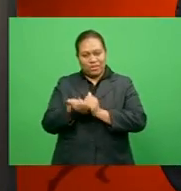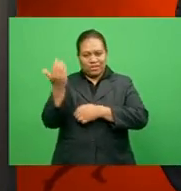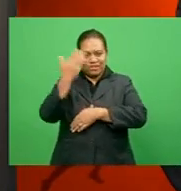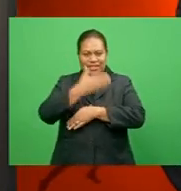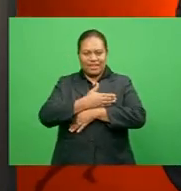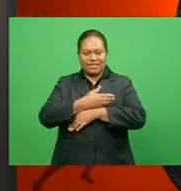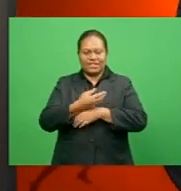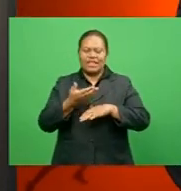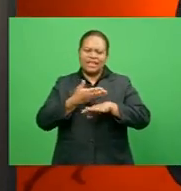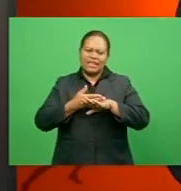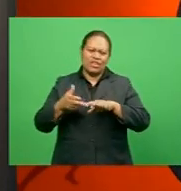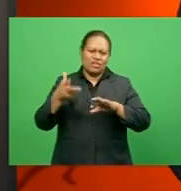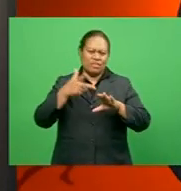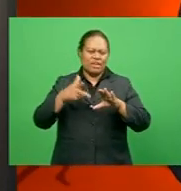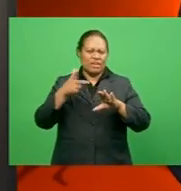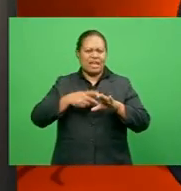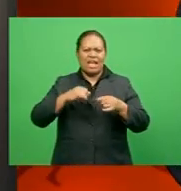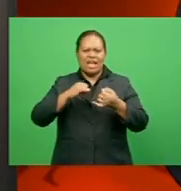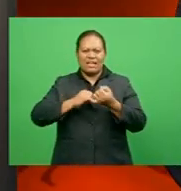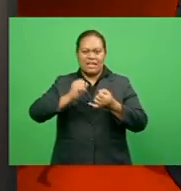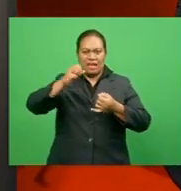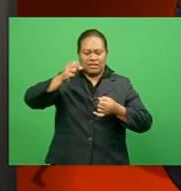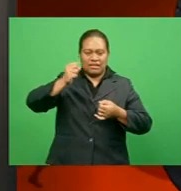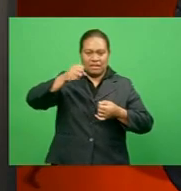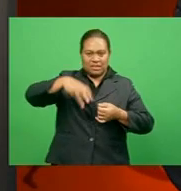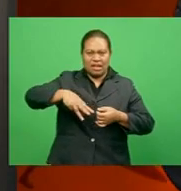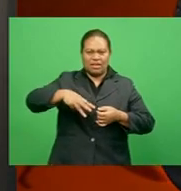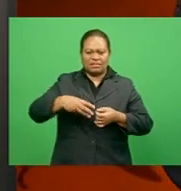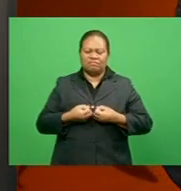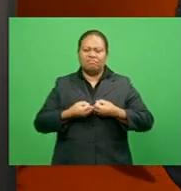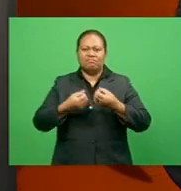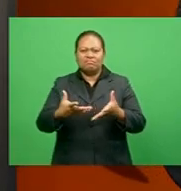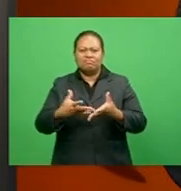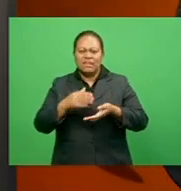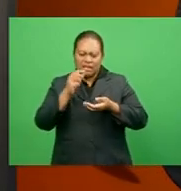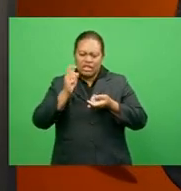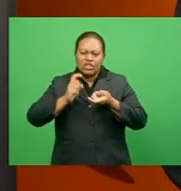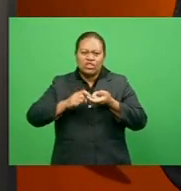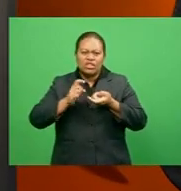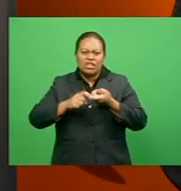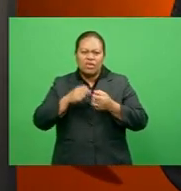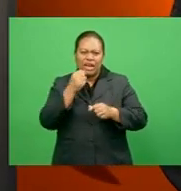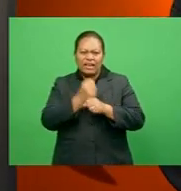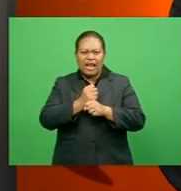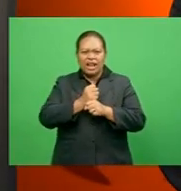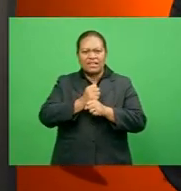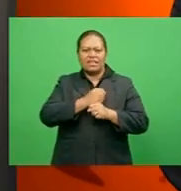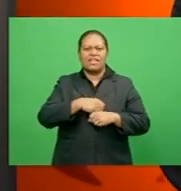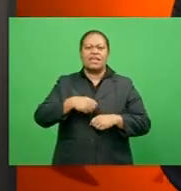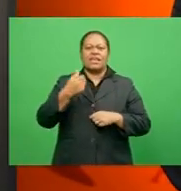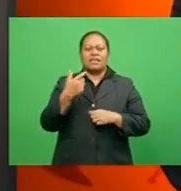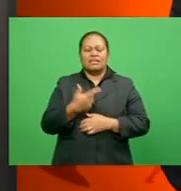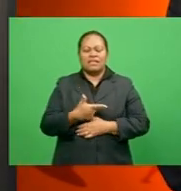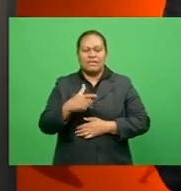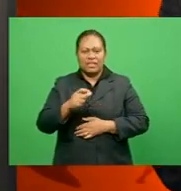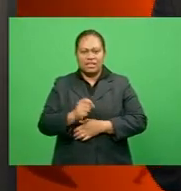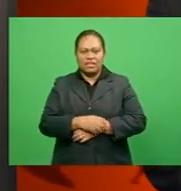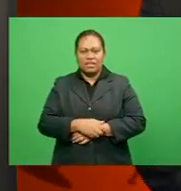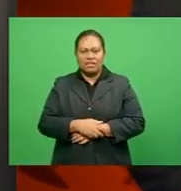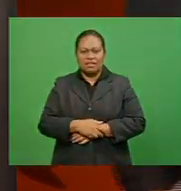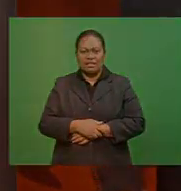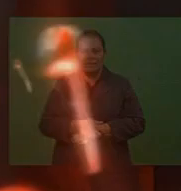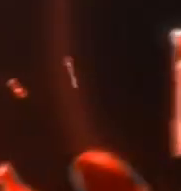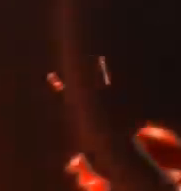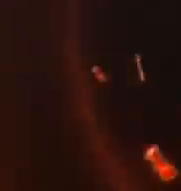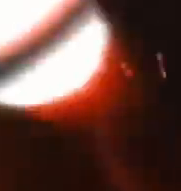tonight, in new media, Samsung has released a smaller, cheaper version of the Galaxy S20. Find out more after the break.